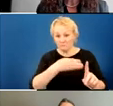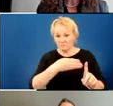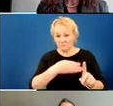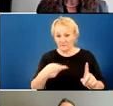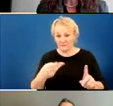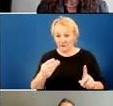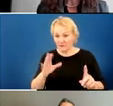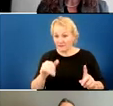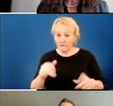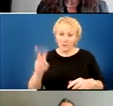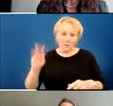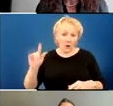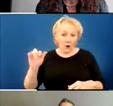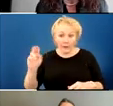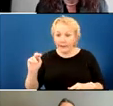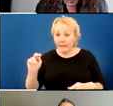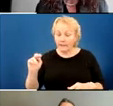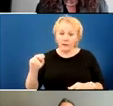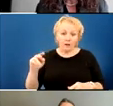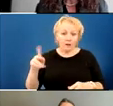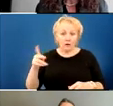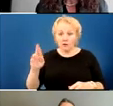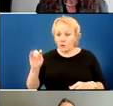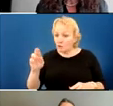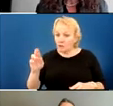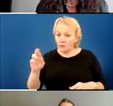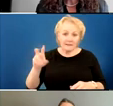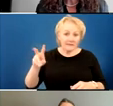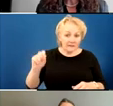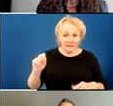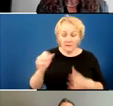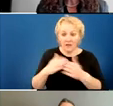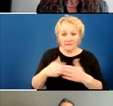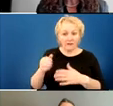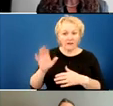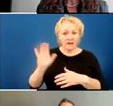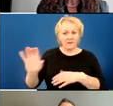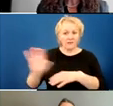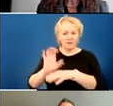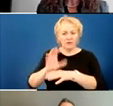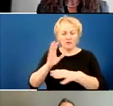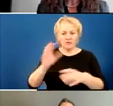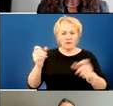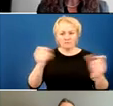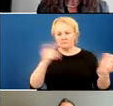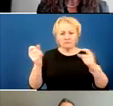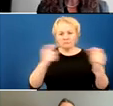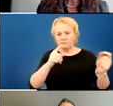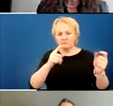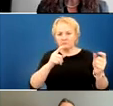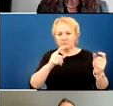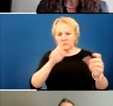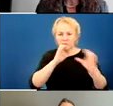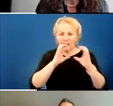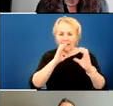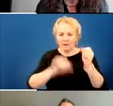pharmacy, Walgreens, Kroger, CVS, you know, those computers will talk to each other, you know, CVS will talk with other